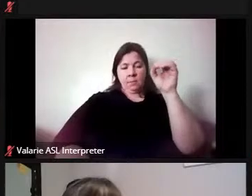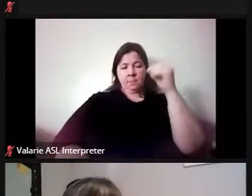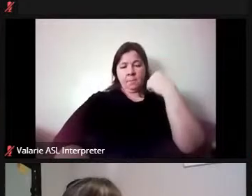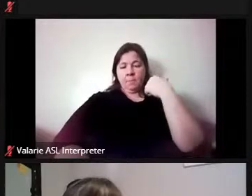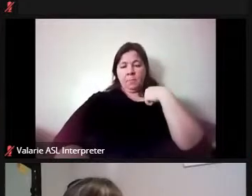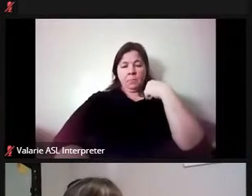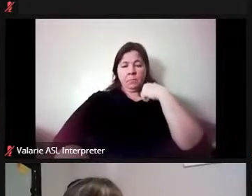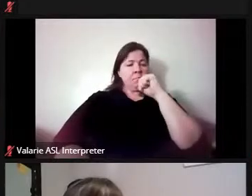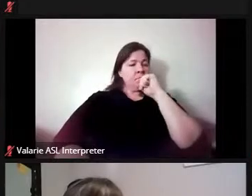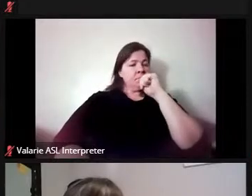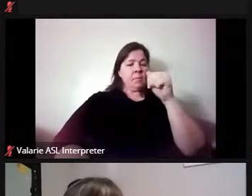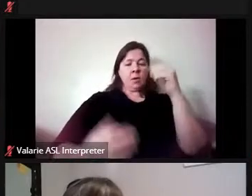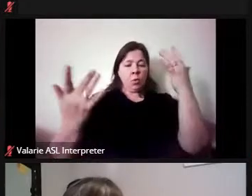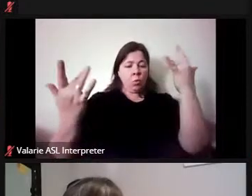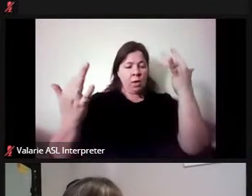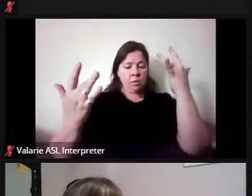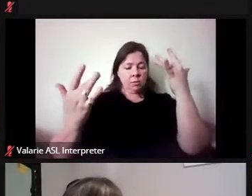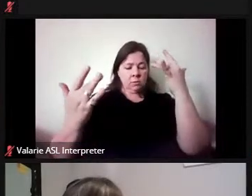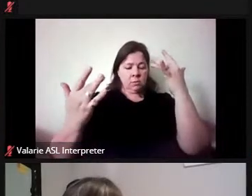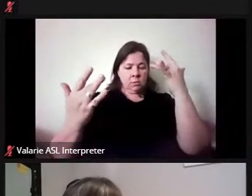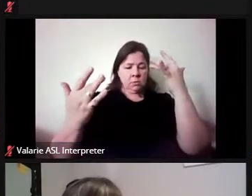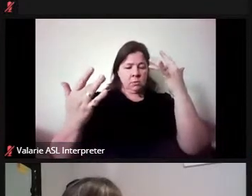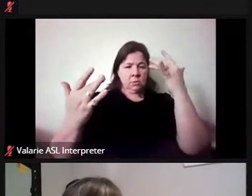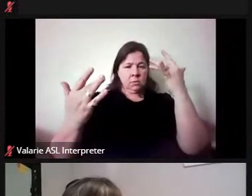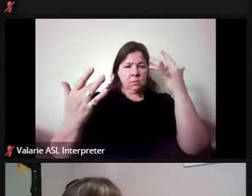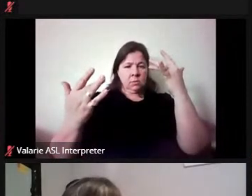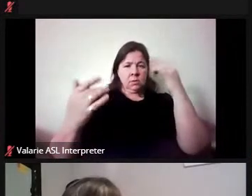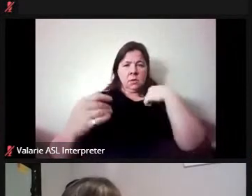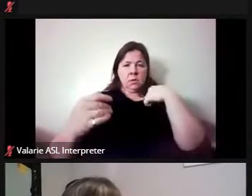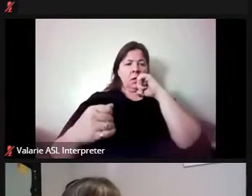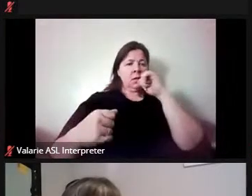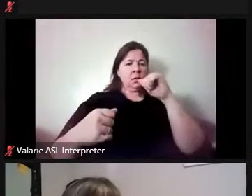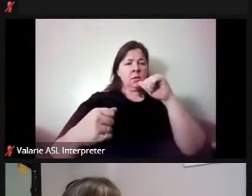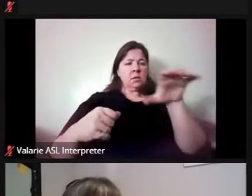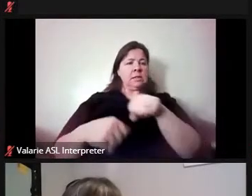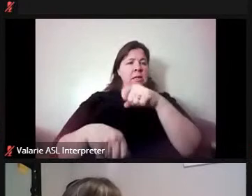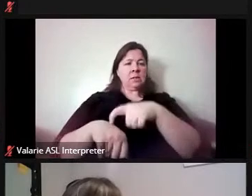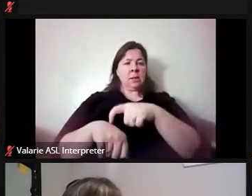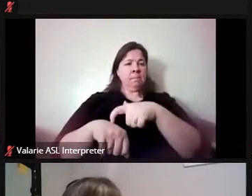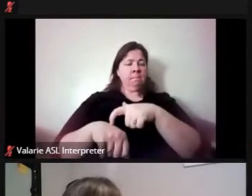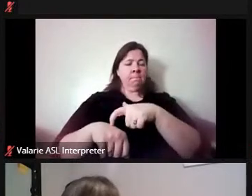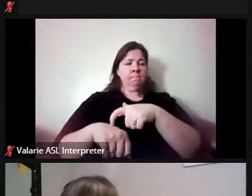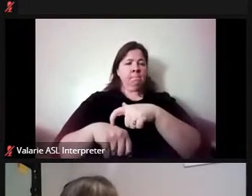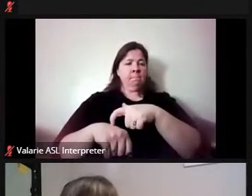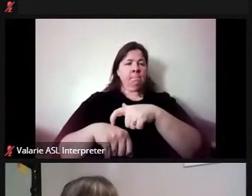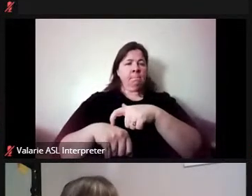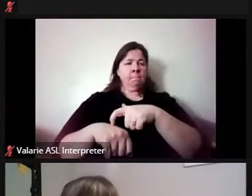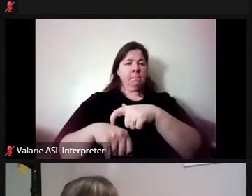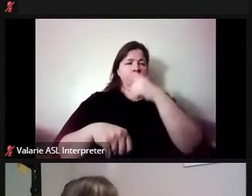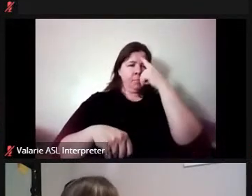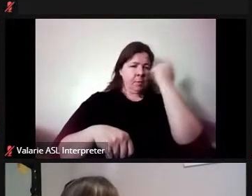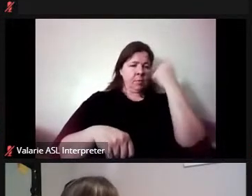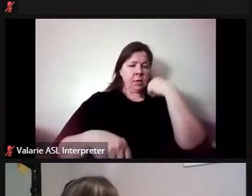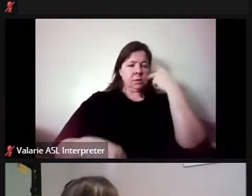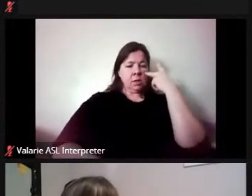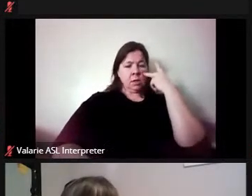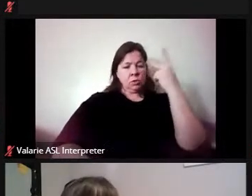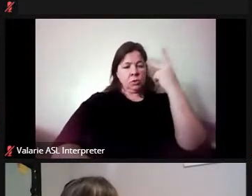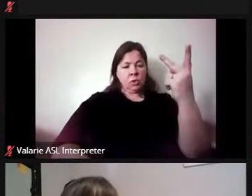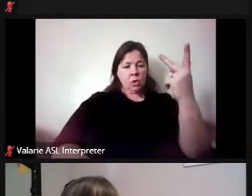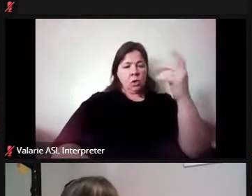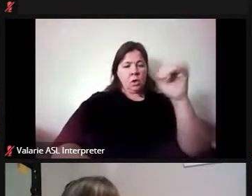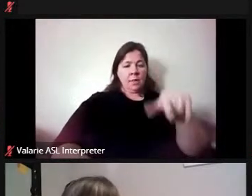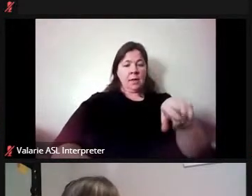I didn't wait. I didn't take time because I saw